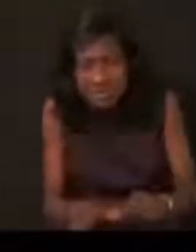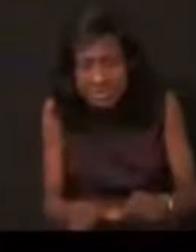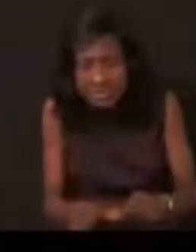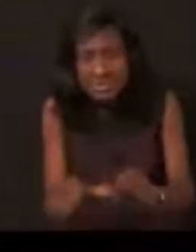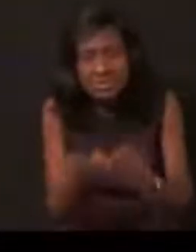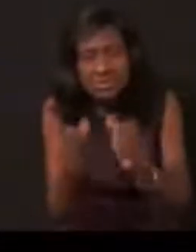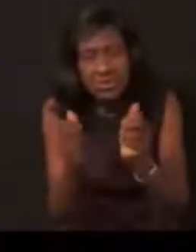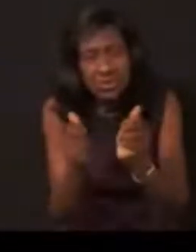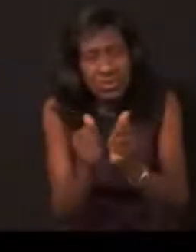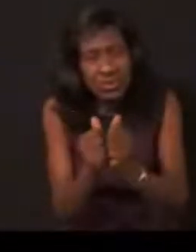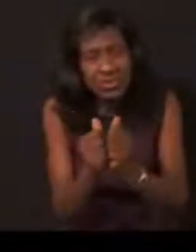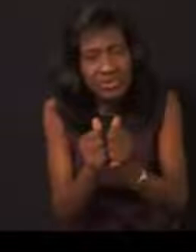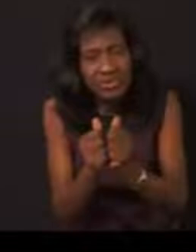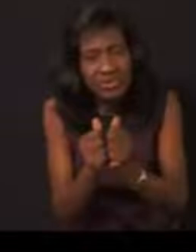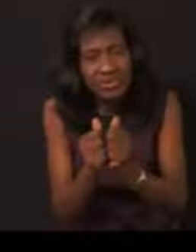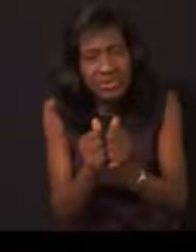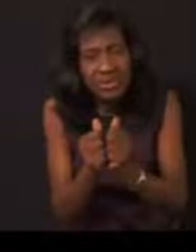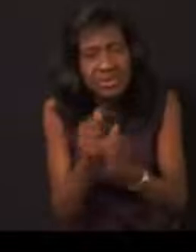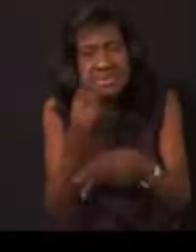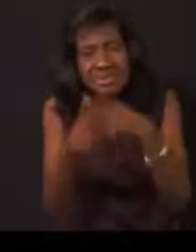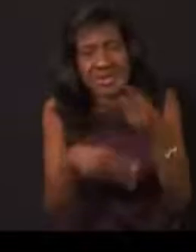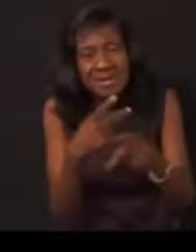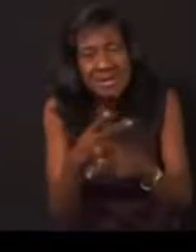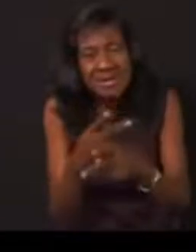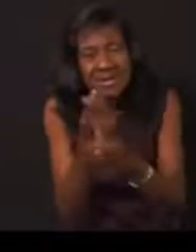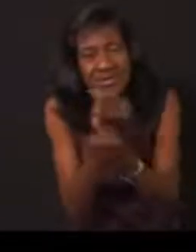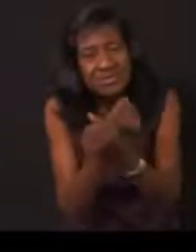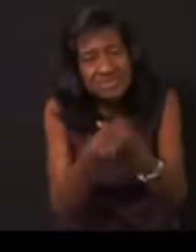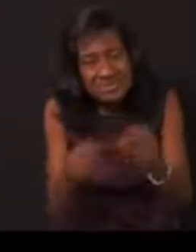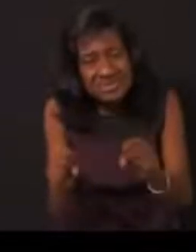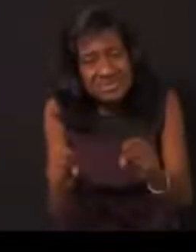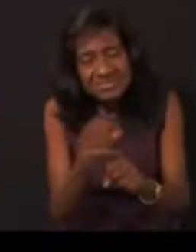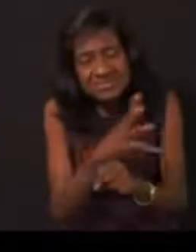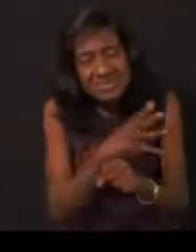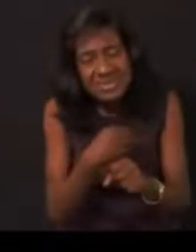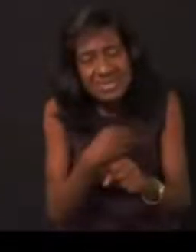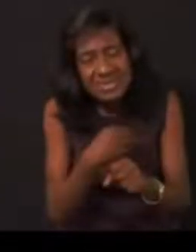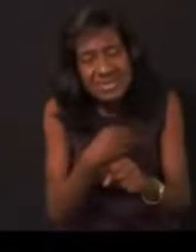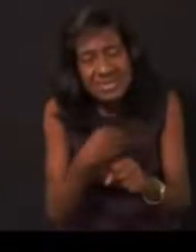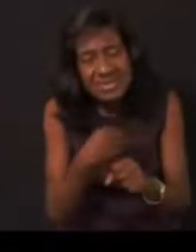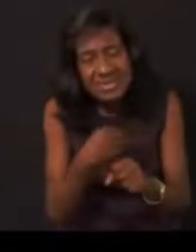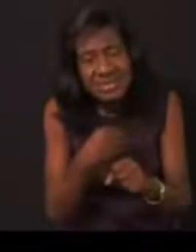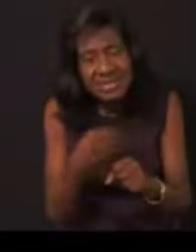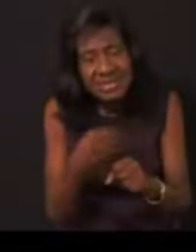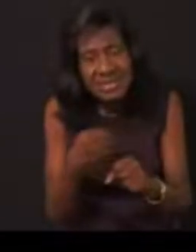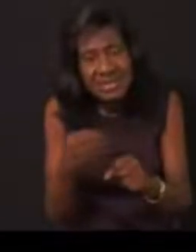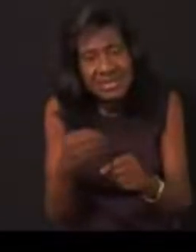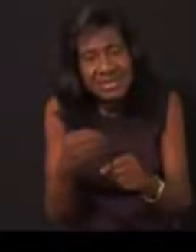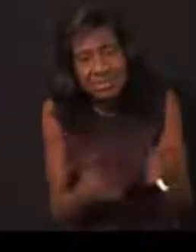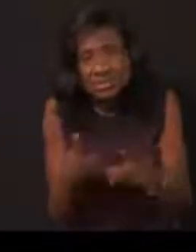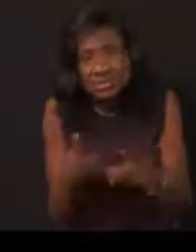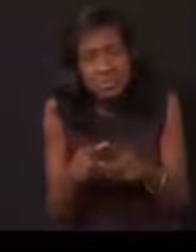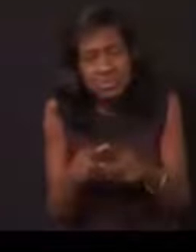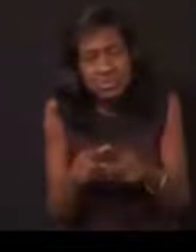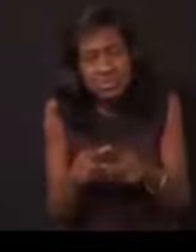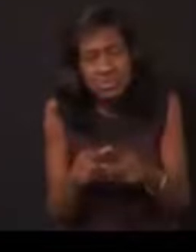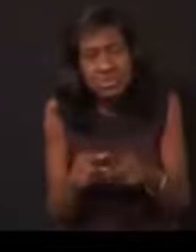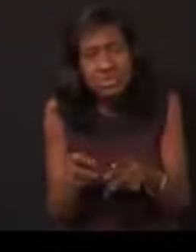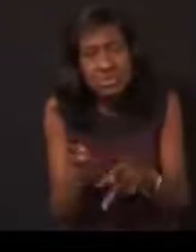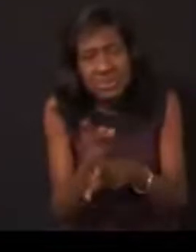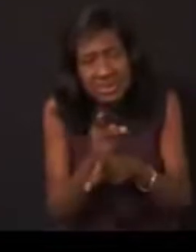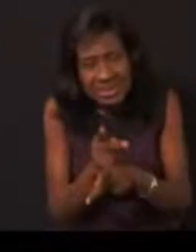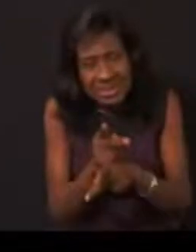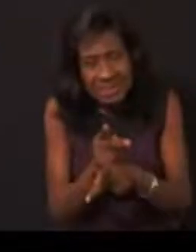of safety and cooperation and contribution to attaining that